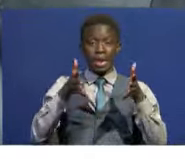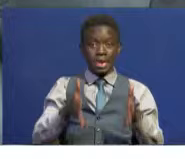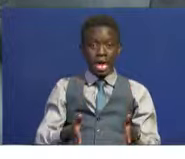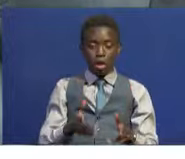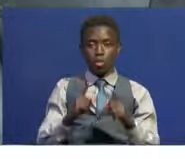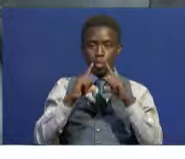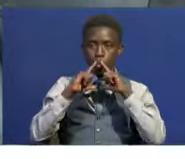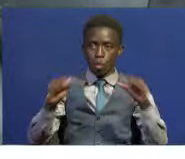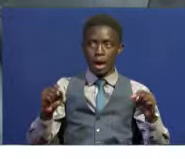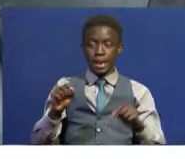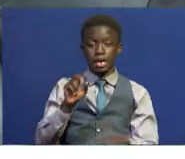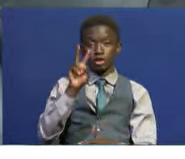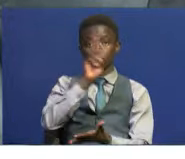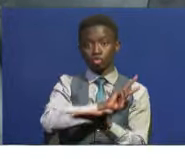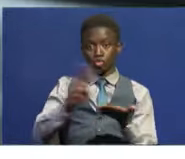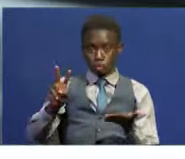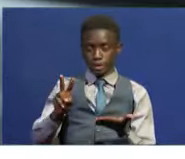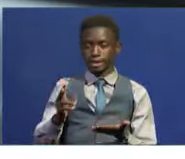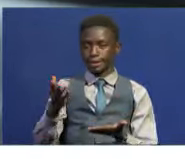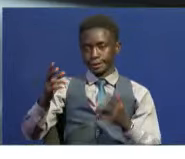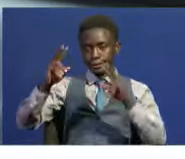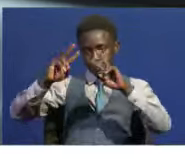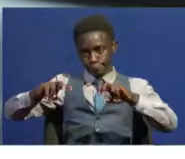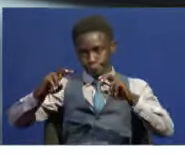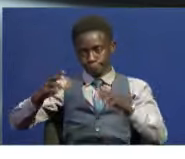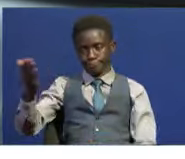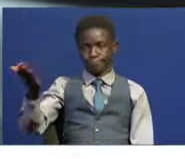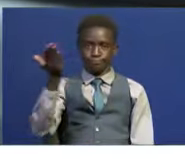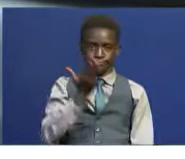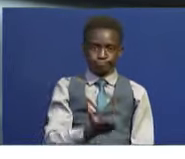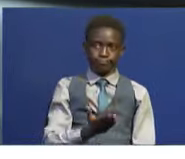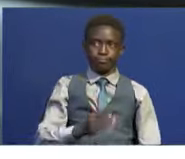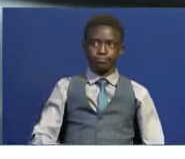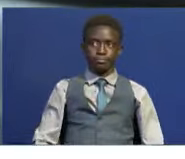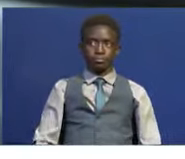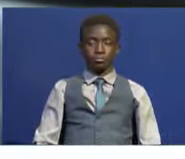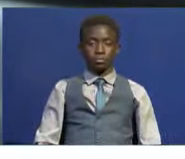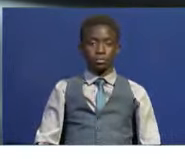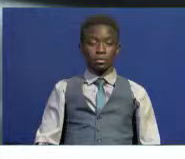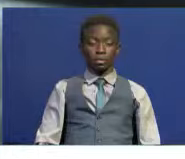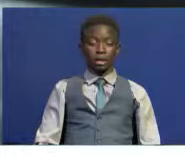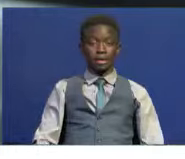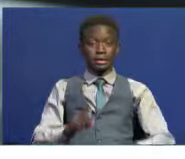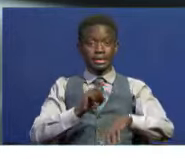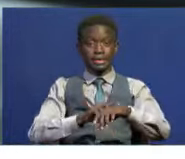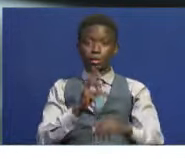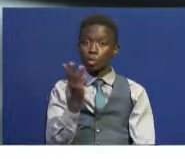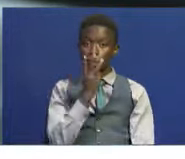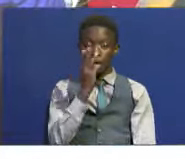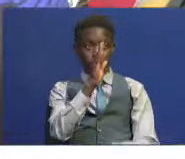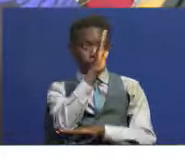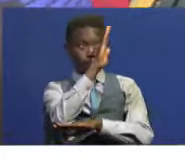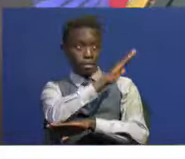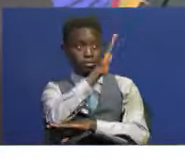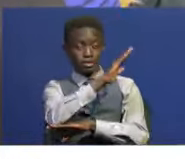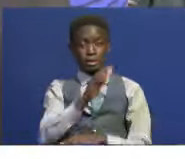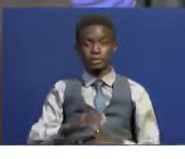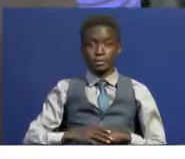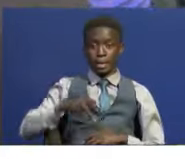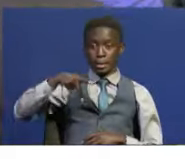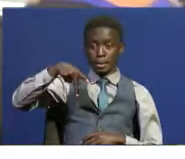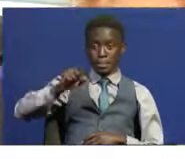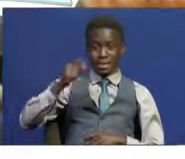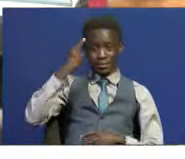within 2 weeks, so let's allow them to do that. This became evident Wednesday afternoon after Treasury Principal Secretary Chris Kiptoo